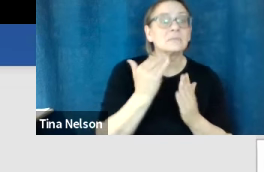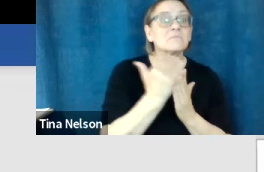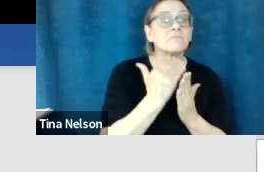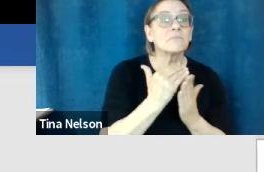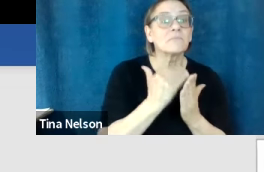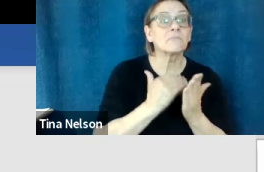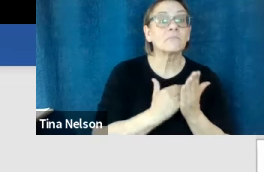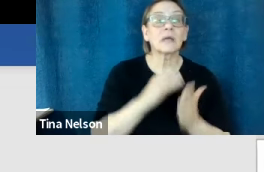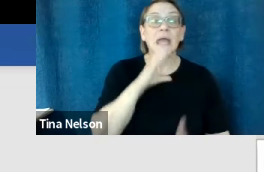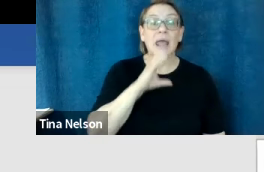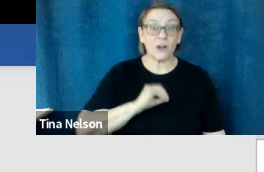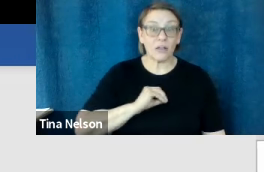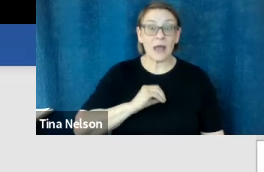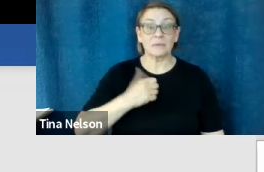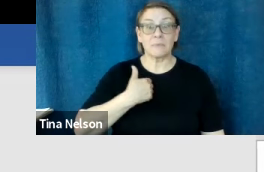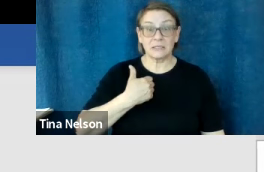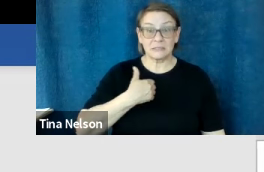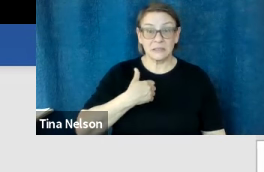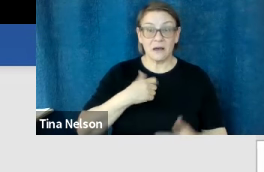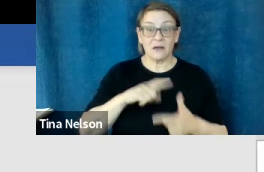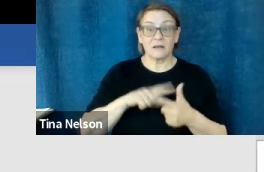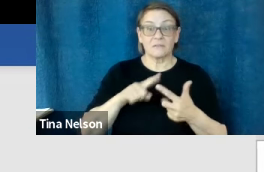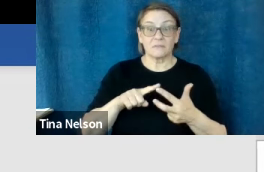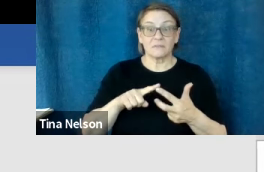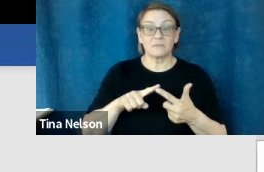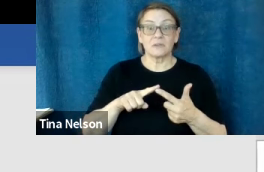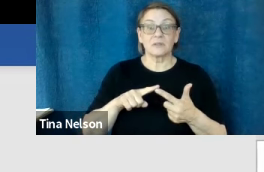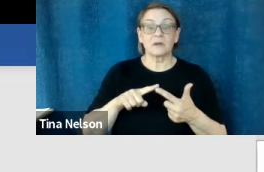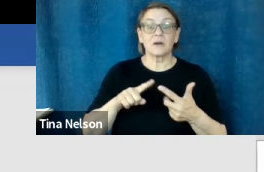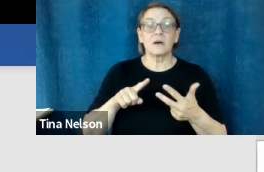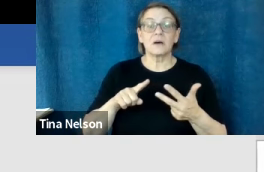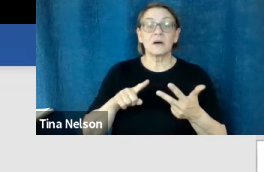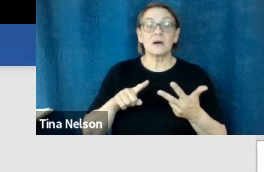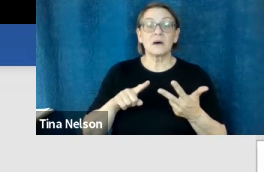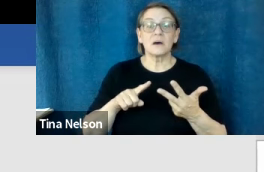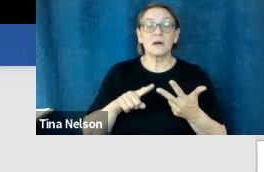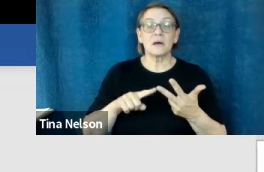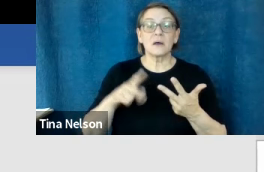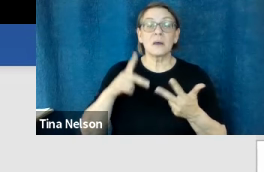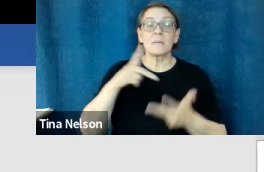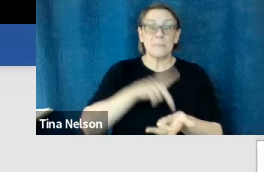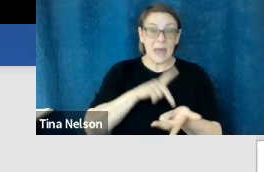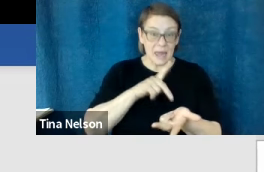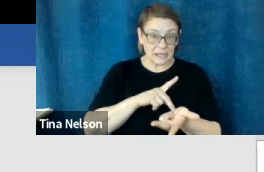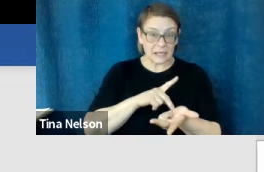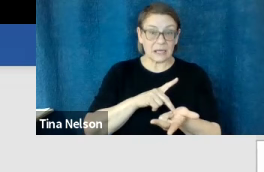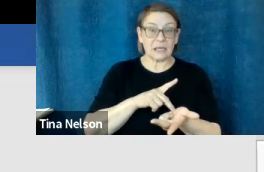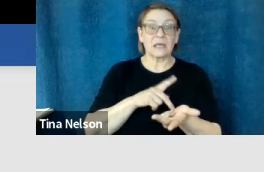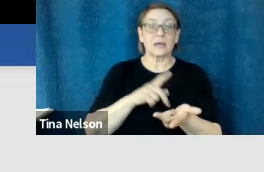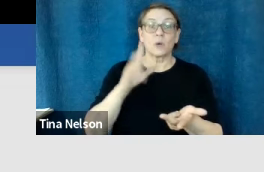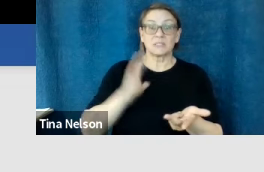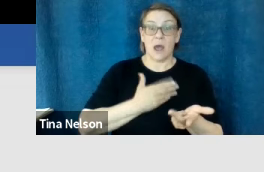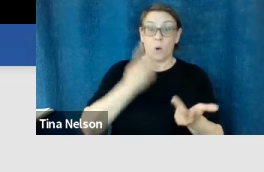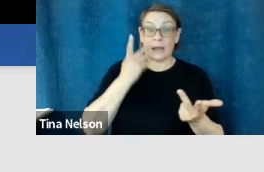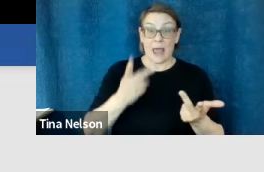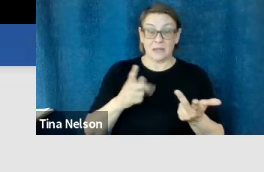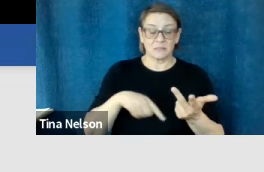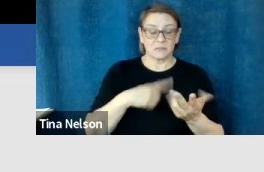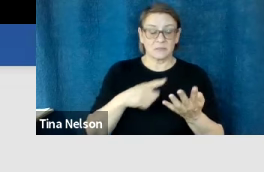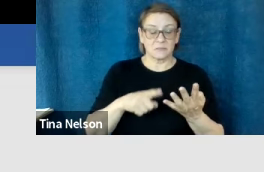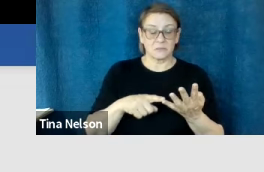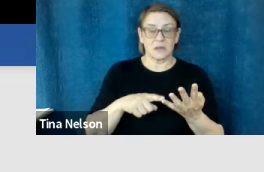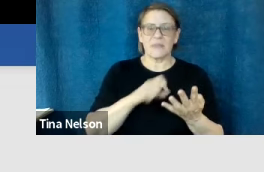Caroline, myself, James, and Bumi from the committee. Penny Berry was the guest. And then the